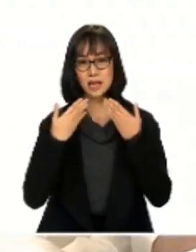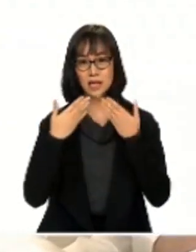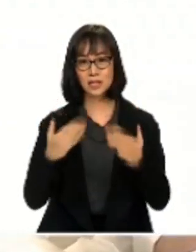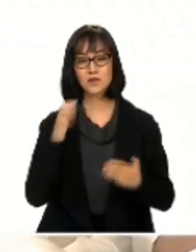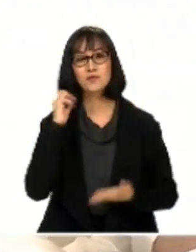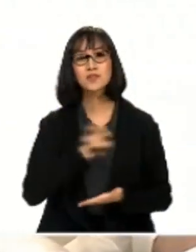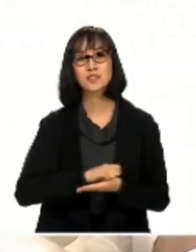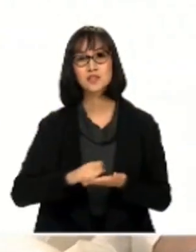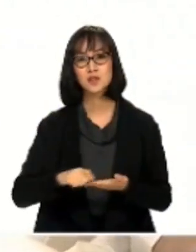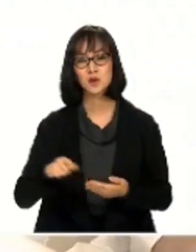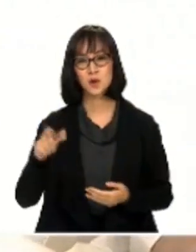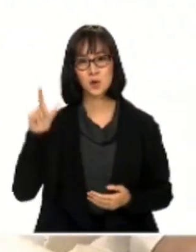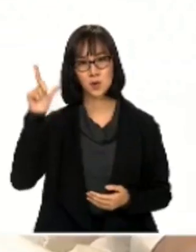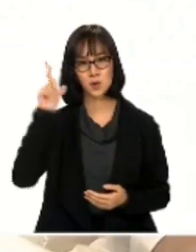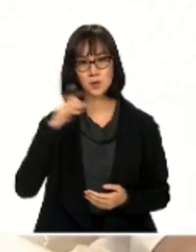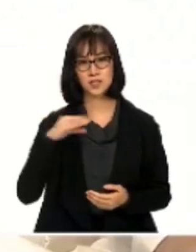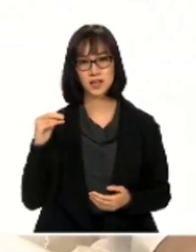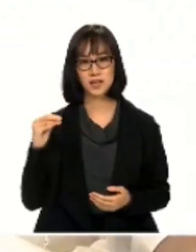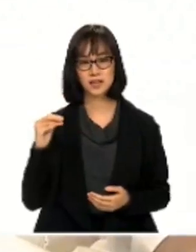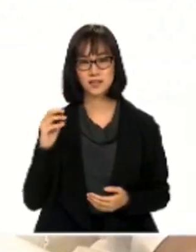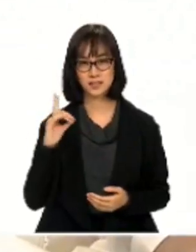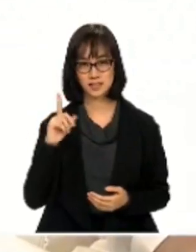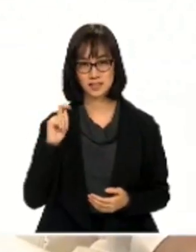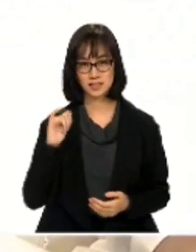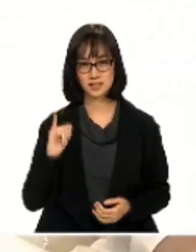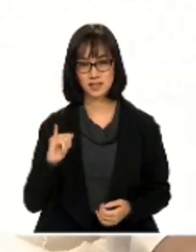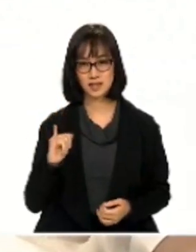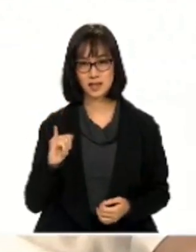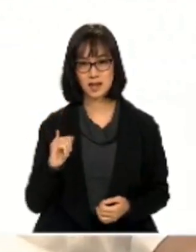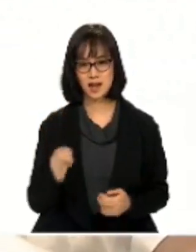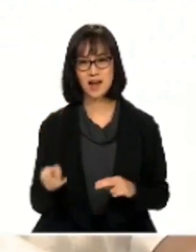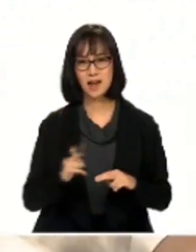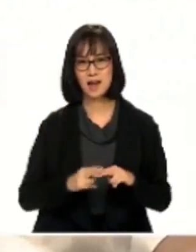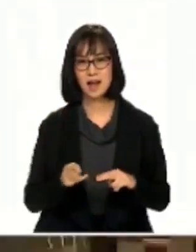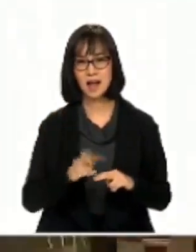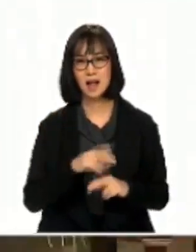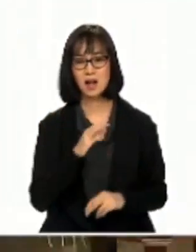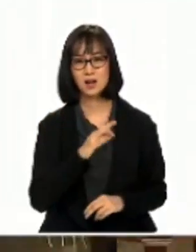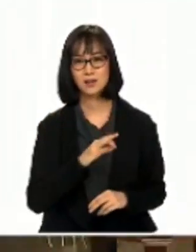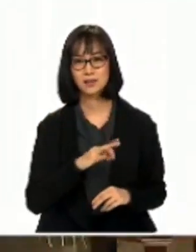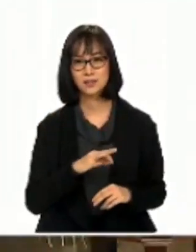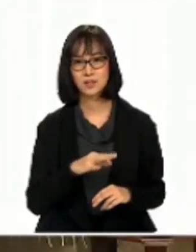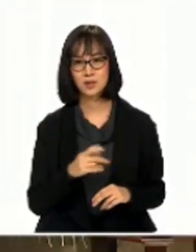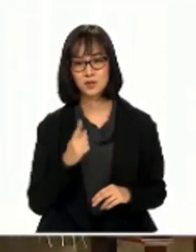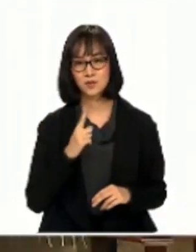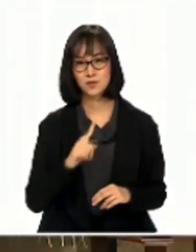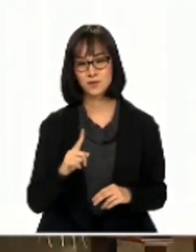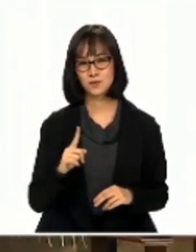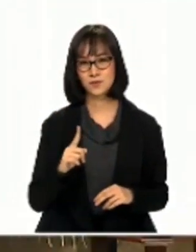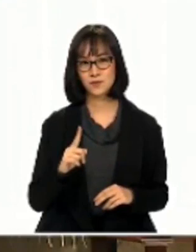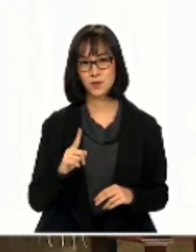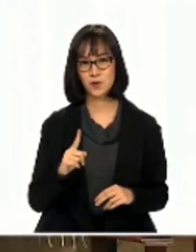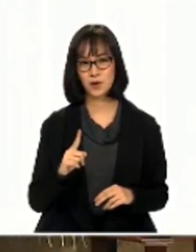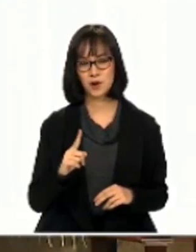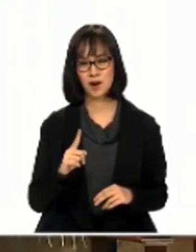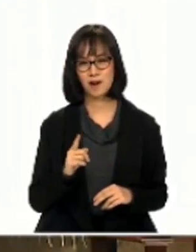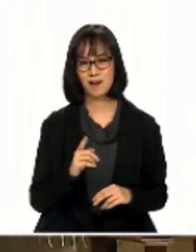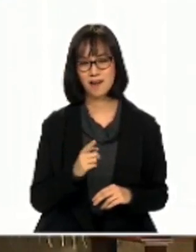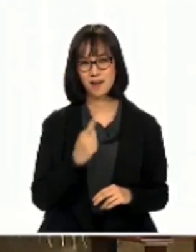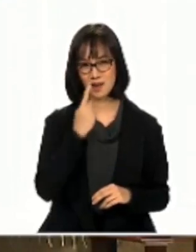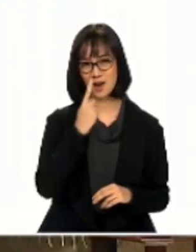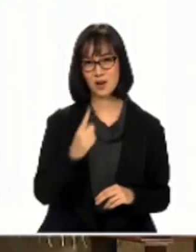the DTI. Additional benefits for solo parents, the assignment of health workers in